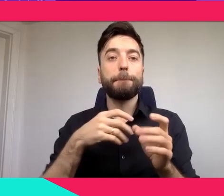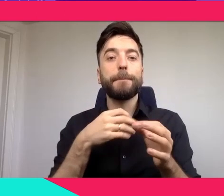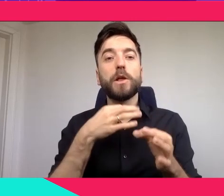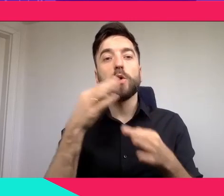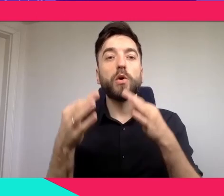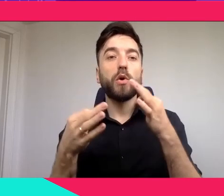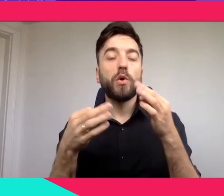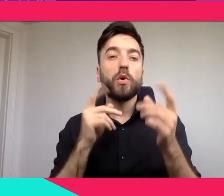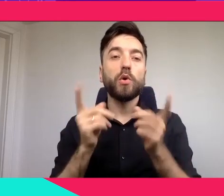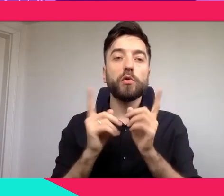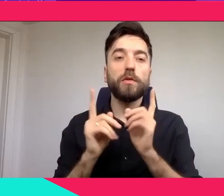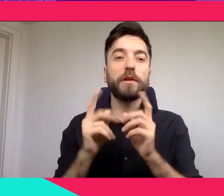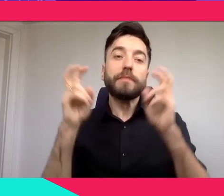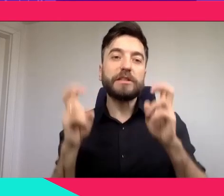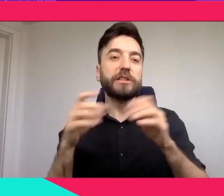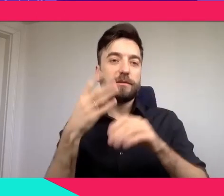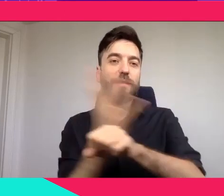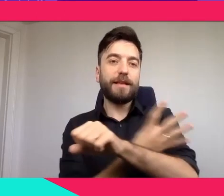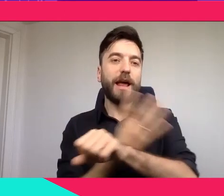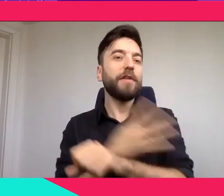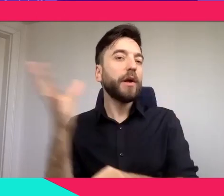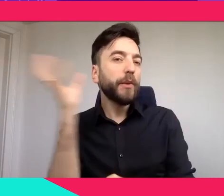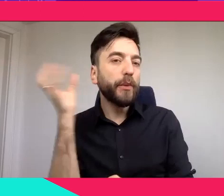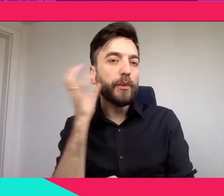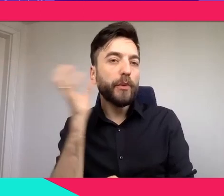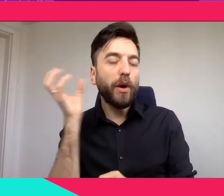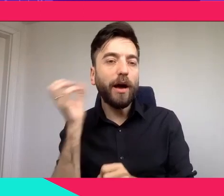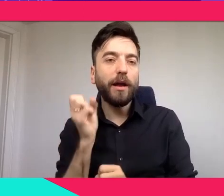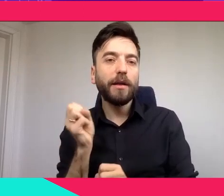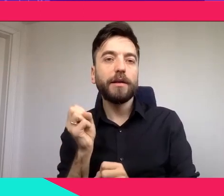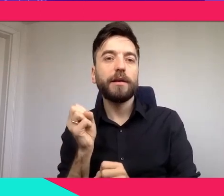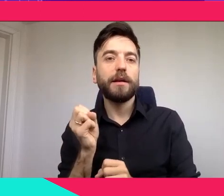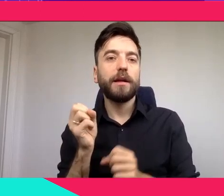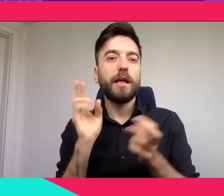with testimonies from young people who have physical or mental disorders.